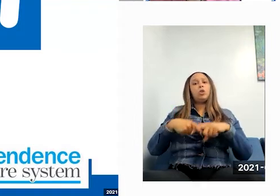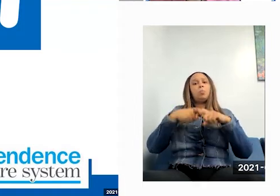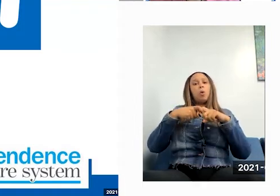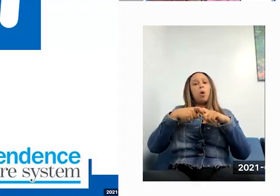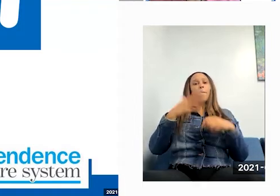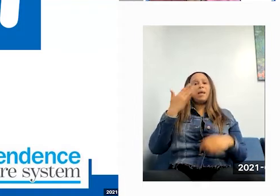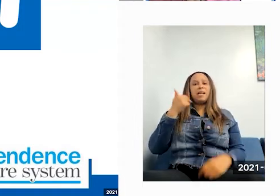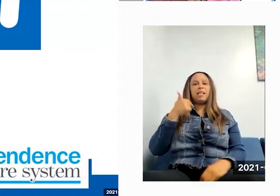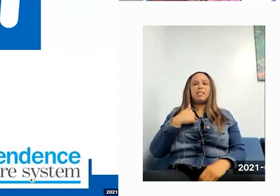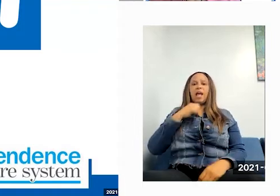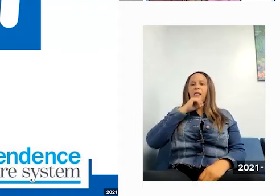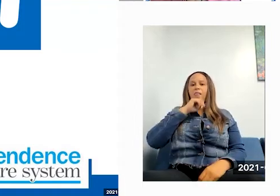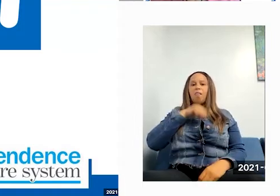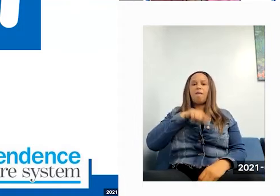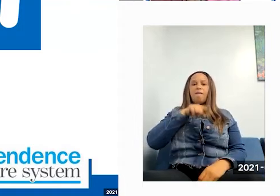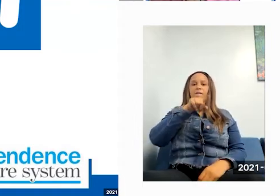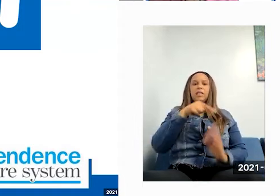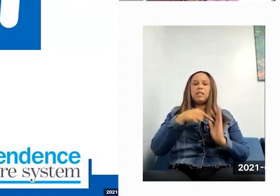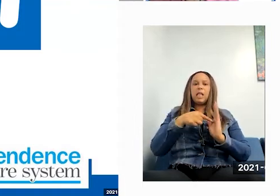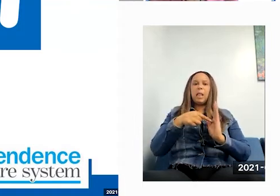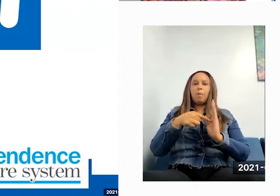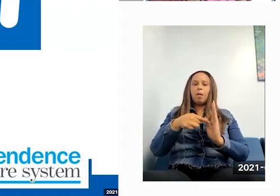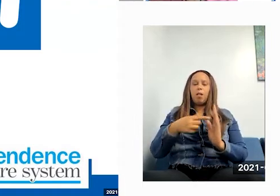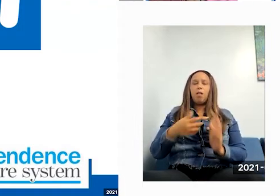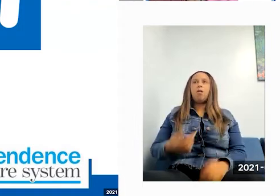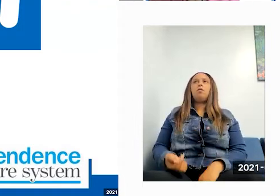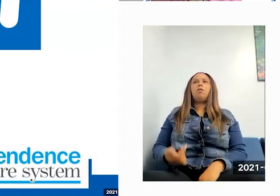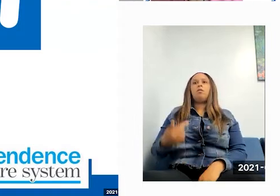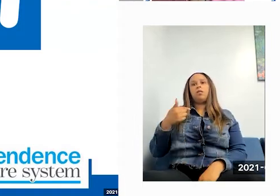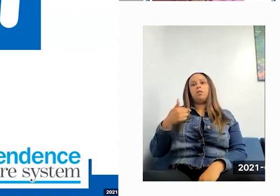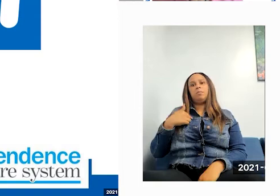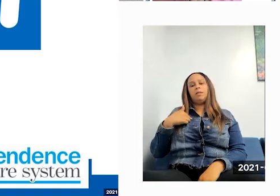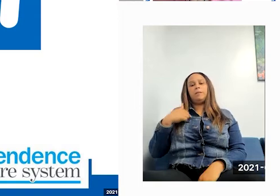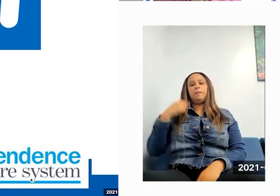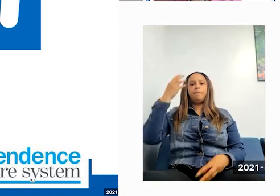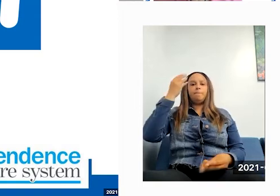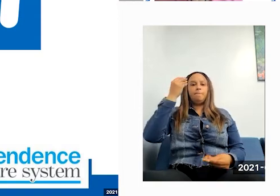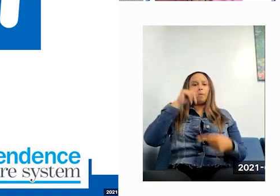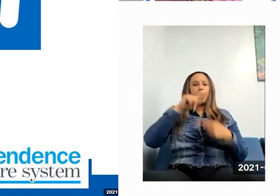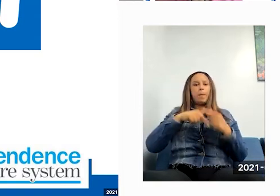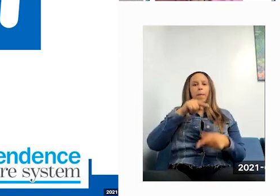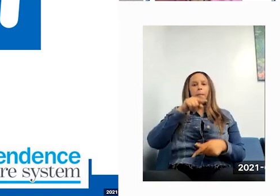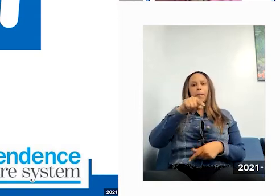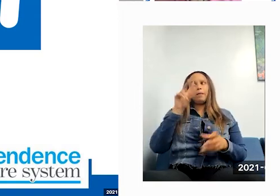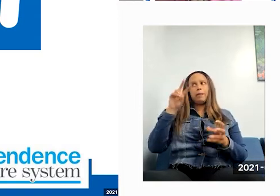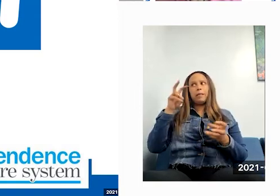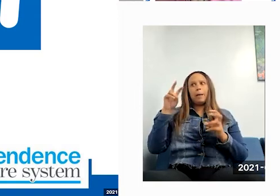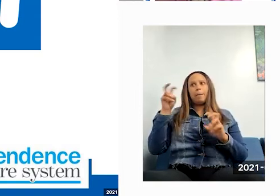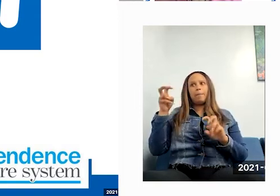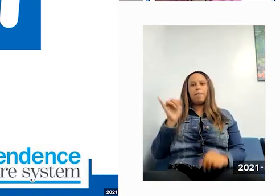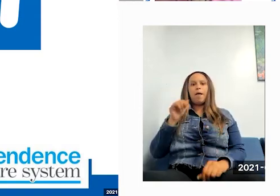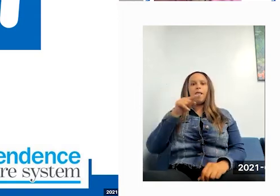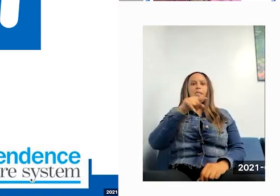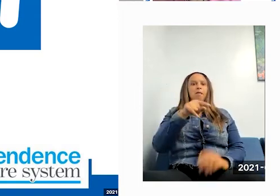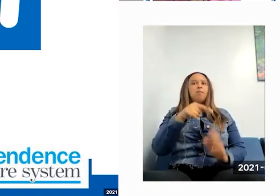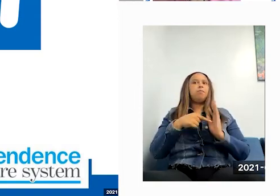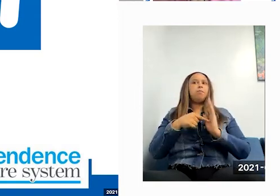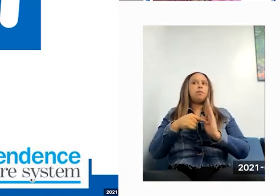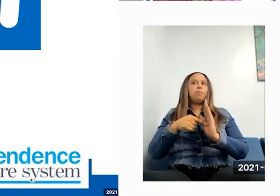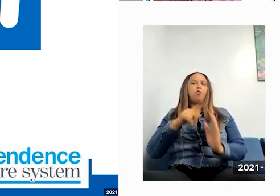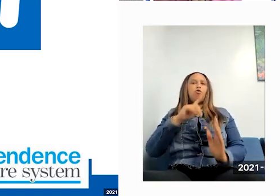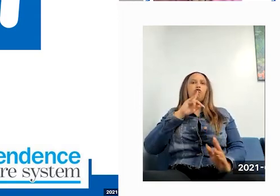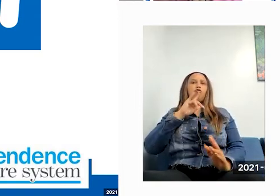of this symbol. And the more I thought about this topic, I mean, like this symbol illustrates